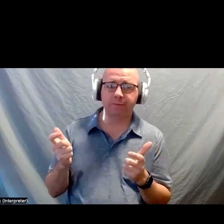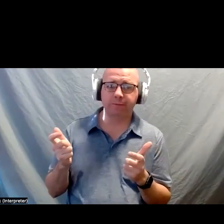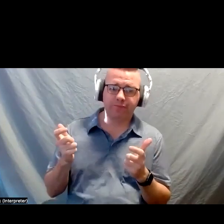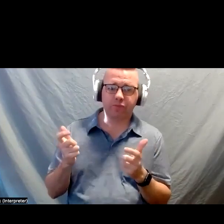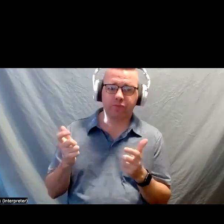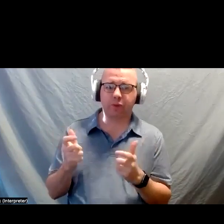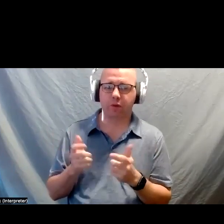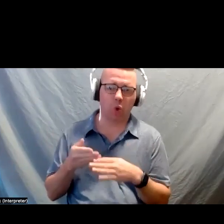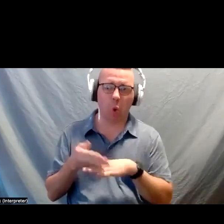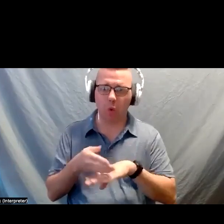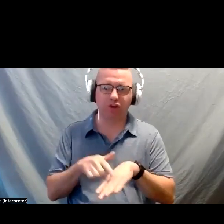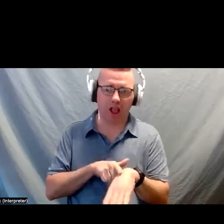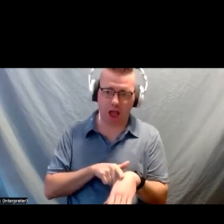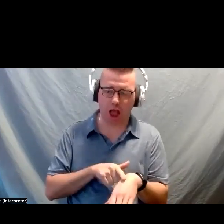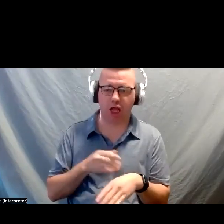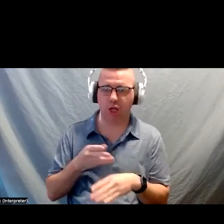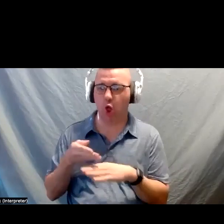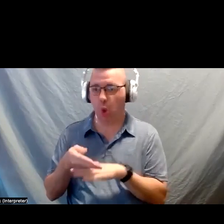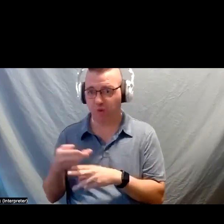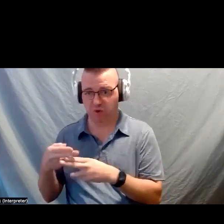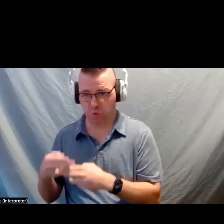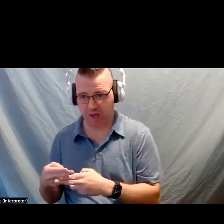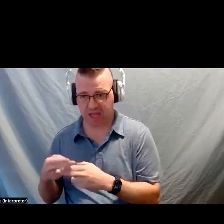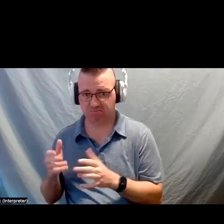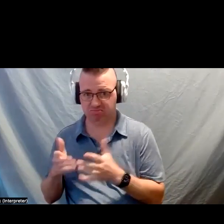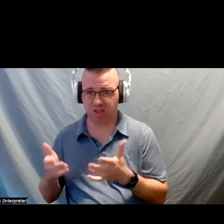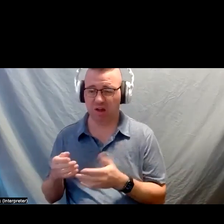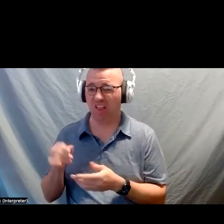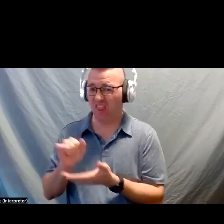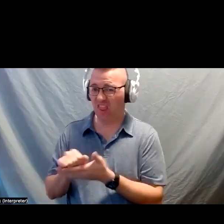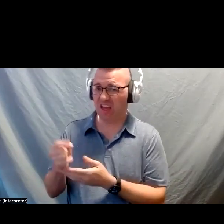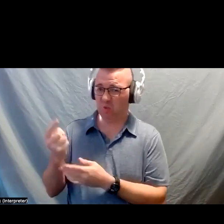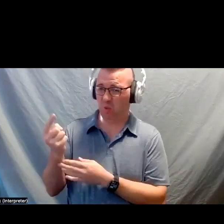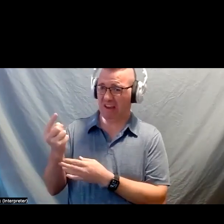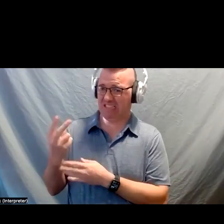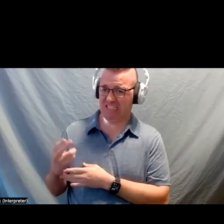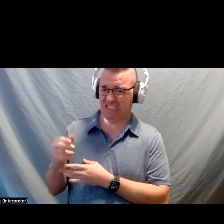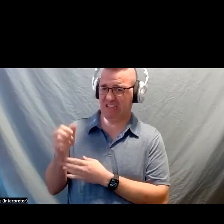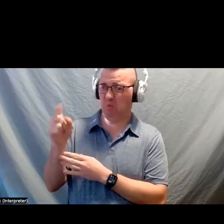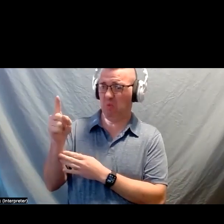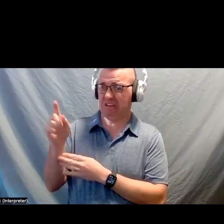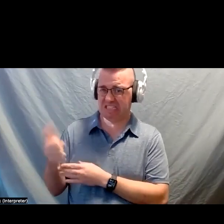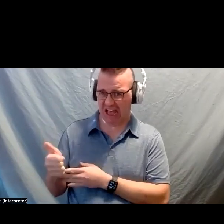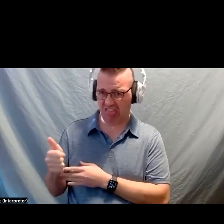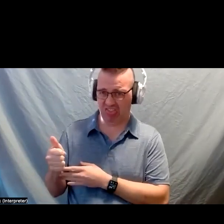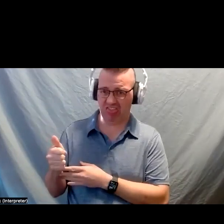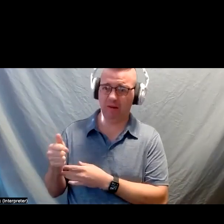over long and over weighty, but this is probably a tenth of what it was when I first saw it.